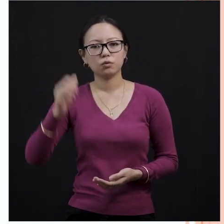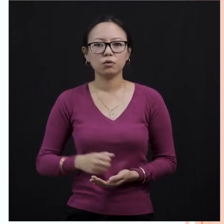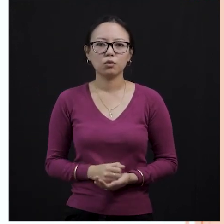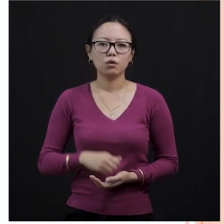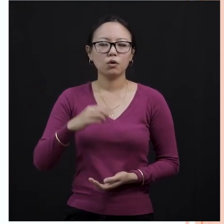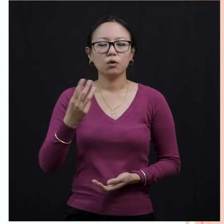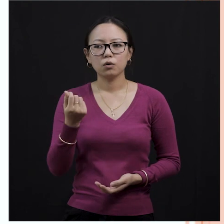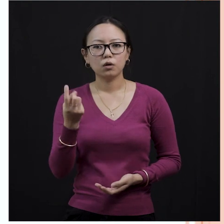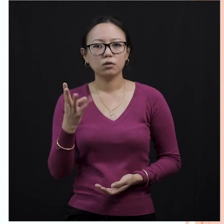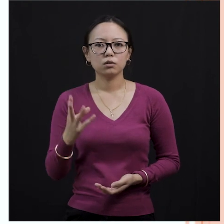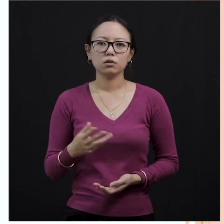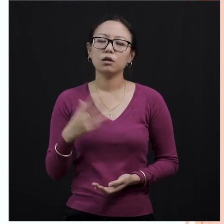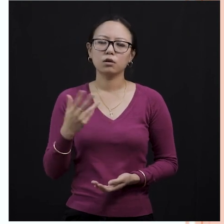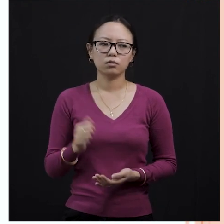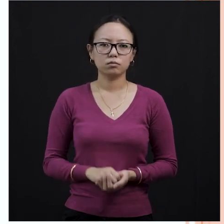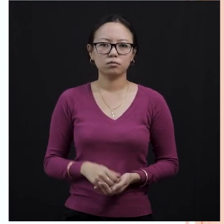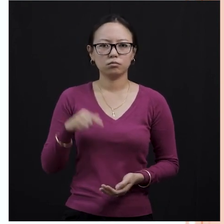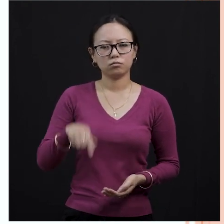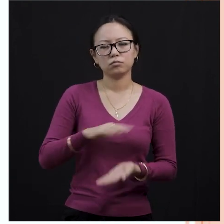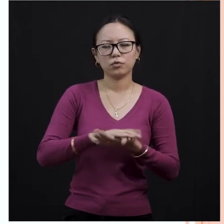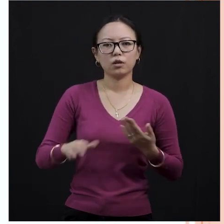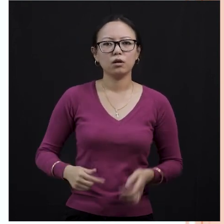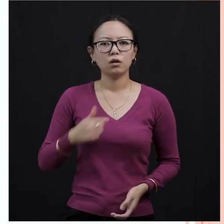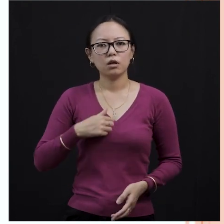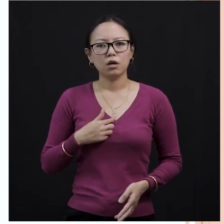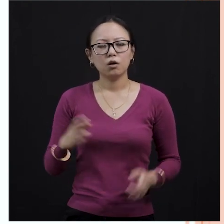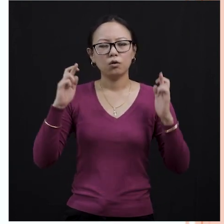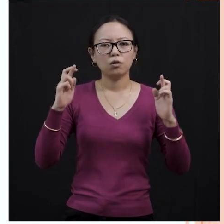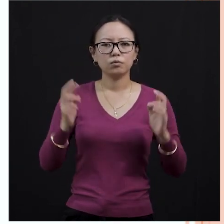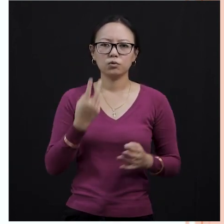with this, we will end today's session, and I hope to see you